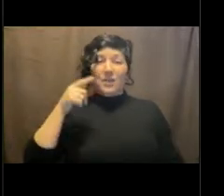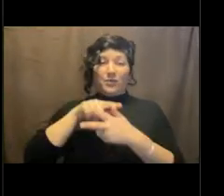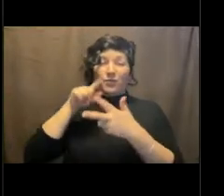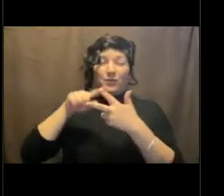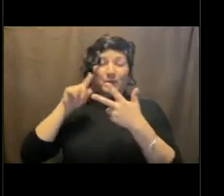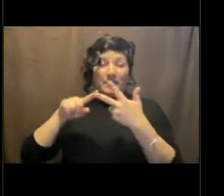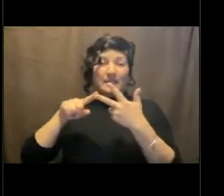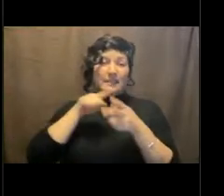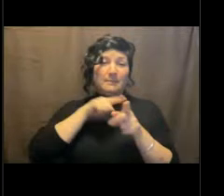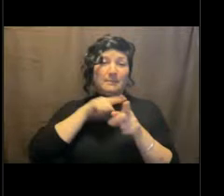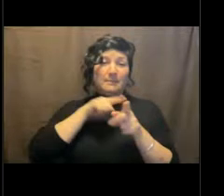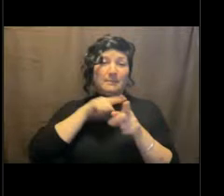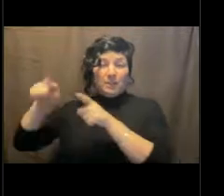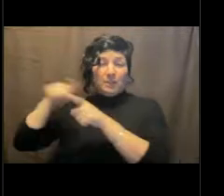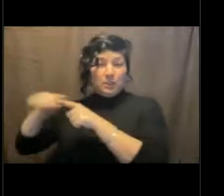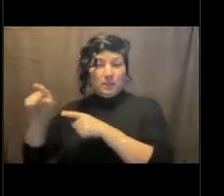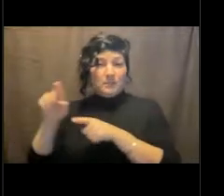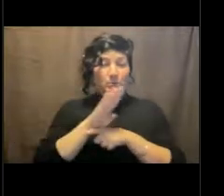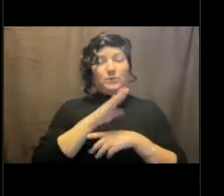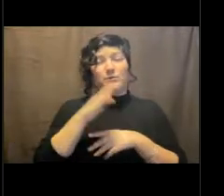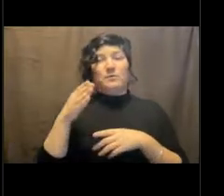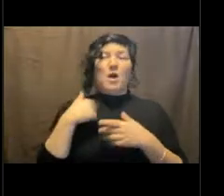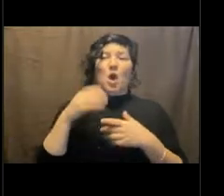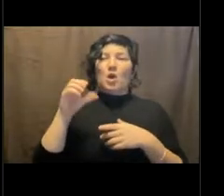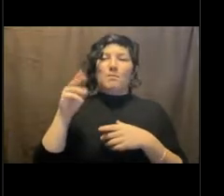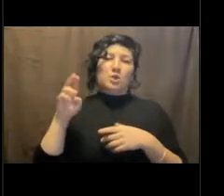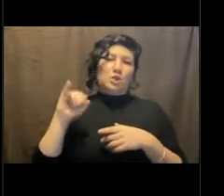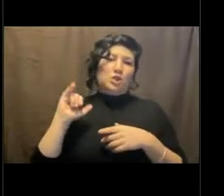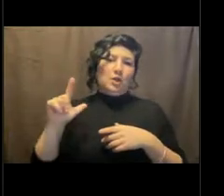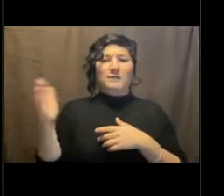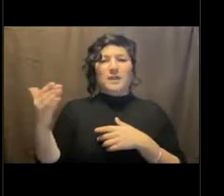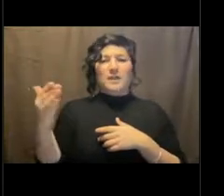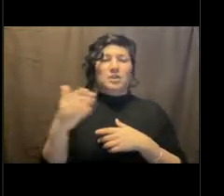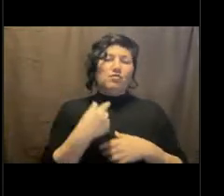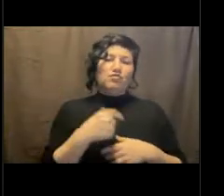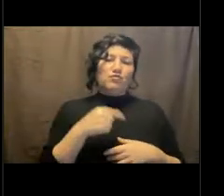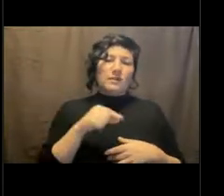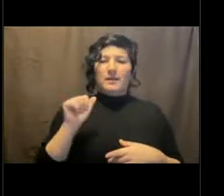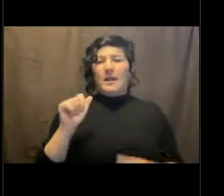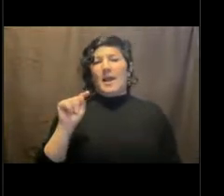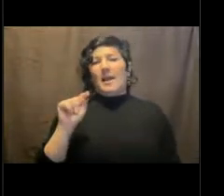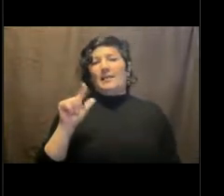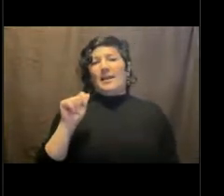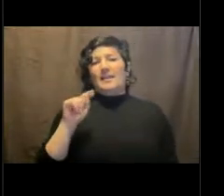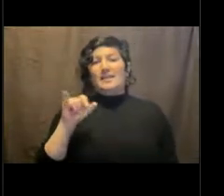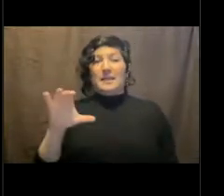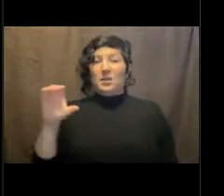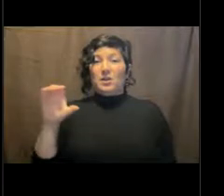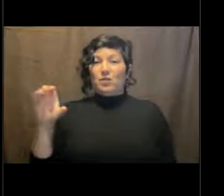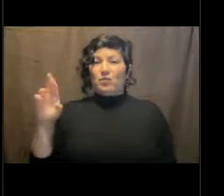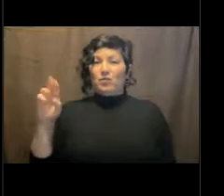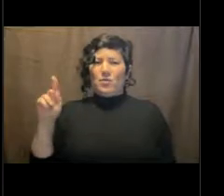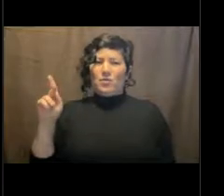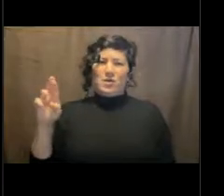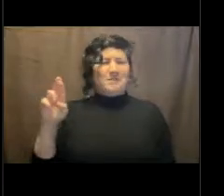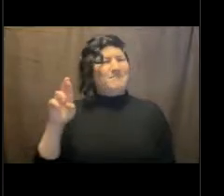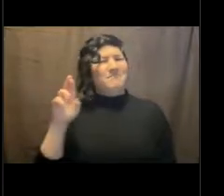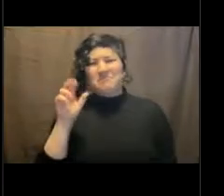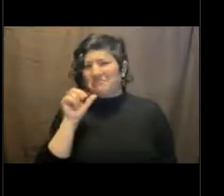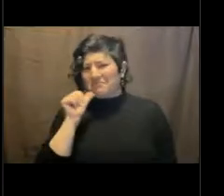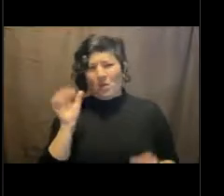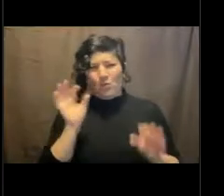fish that are typically caught in the Northeast US. So the green is Atlantic croaker, which is a not so valuable fish. In the